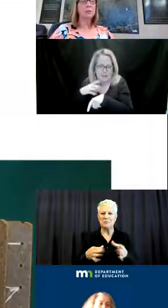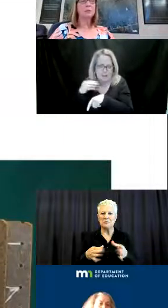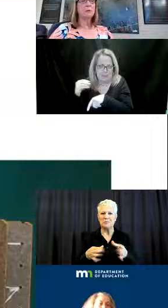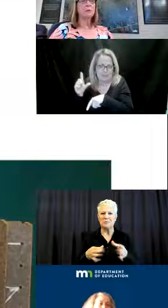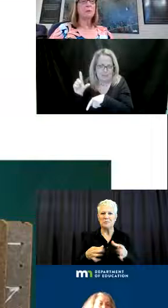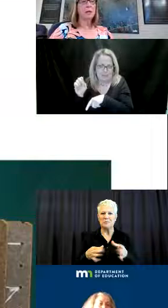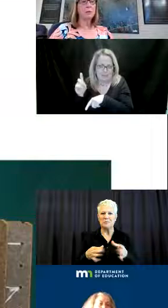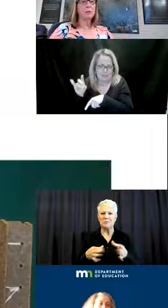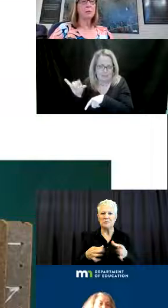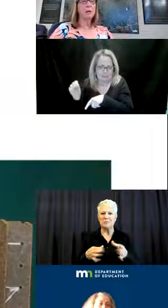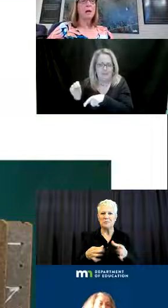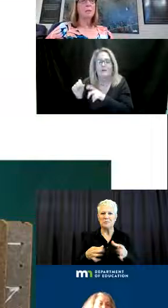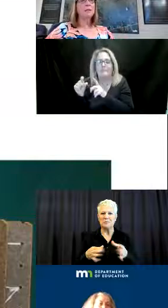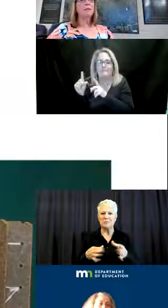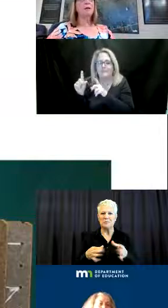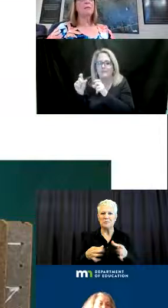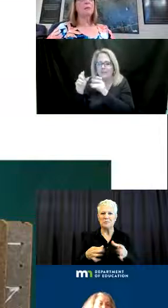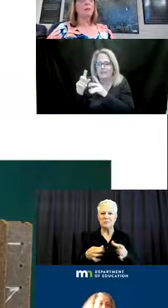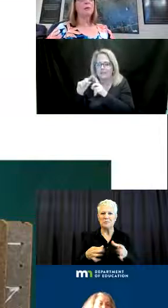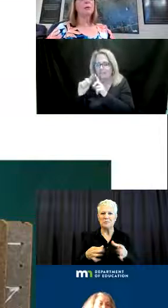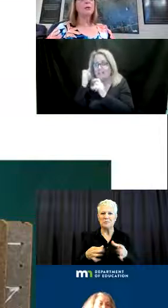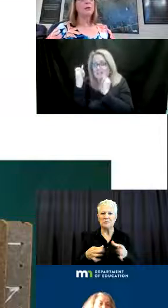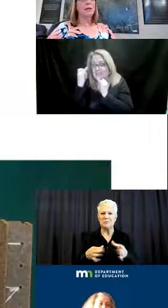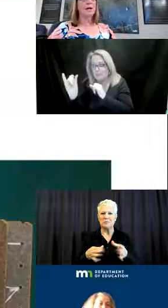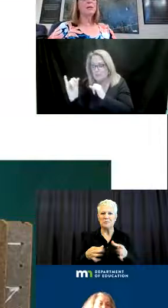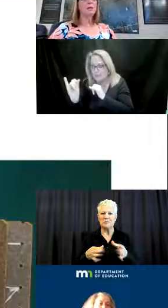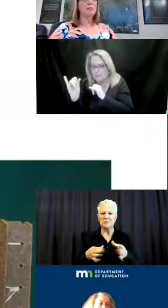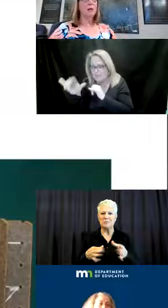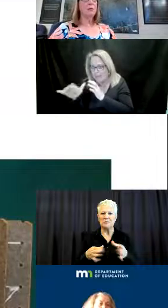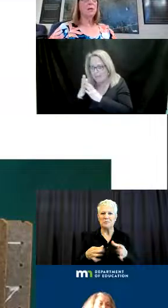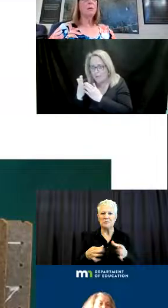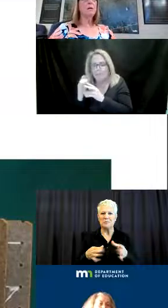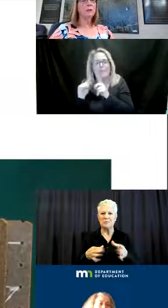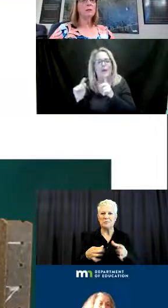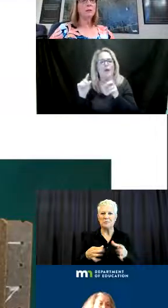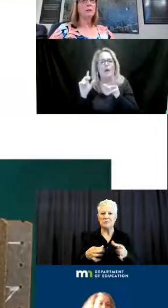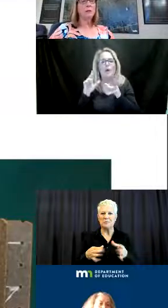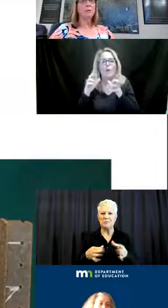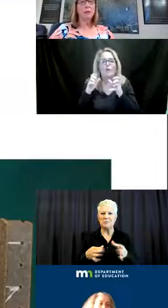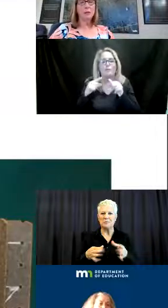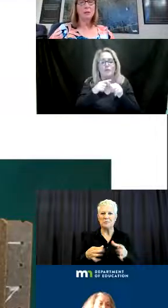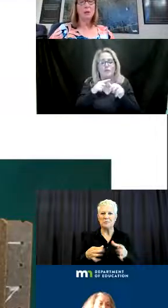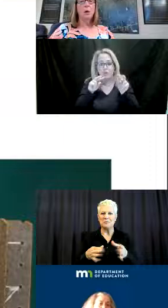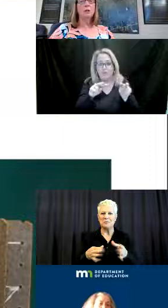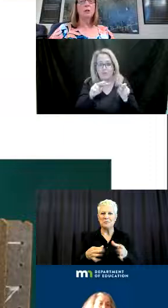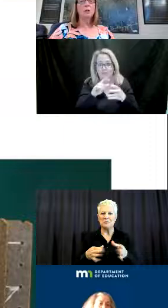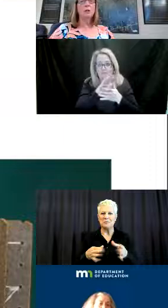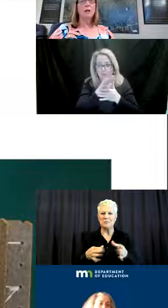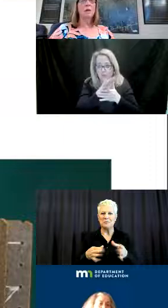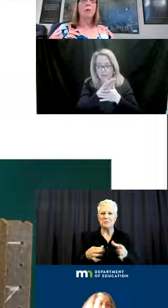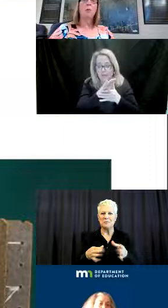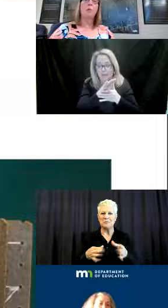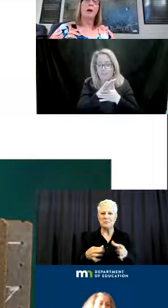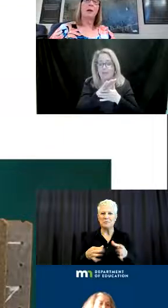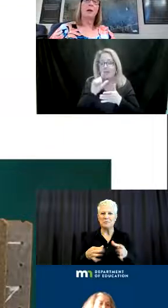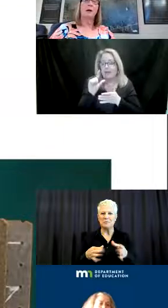adapting literacy experiences and books. But let's take a look first then at this videotape, Literacy and Deafblindness, which looks